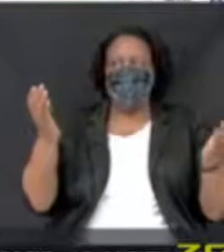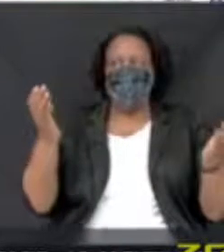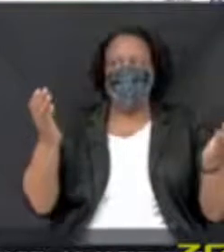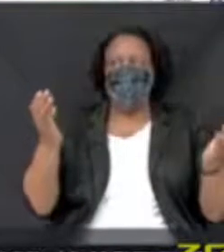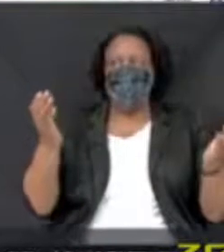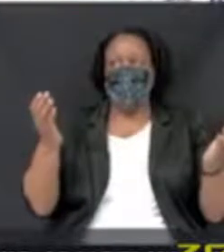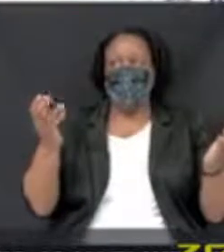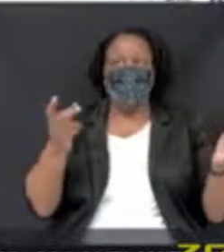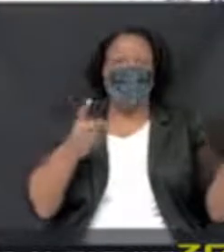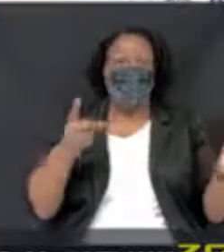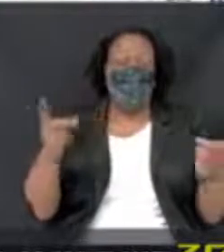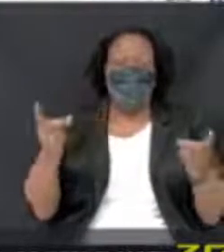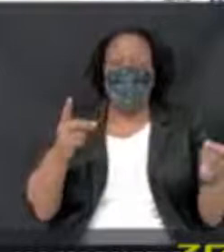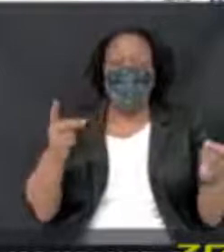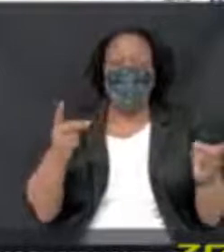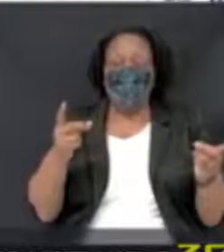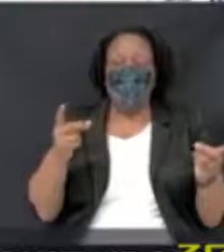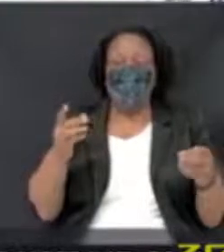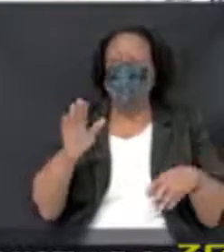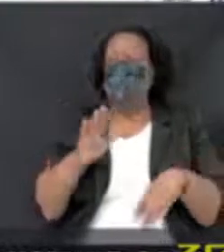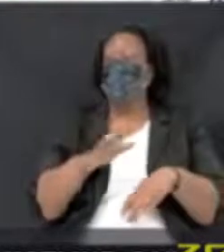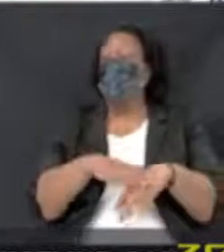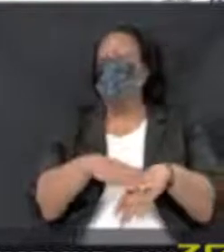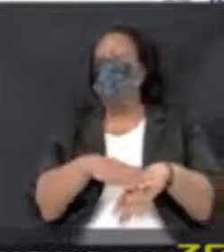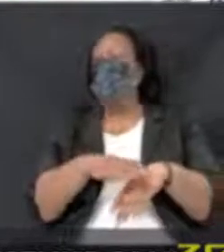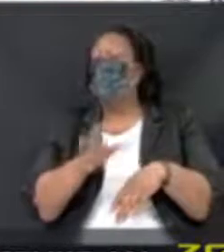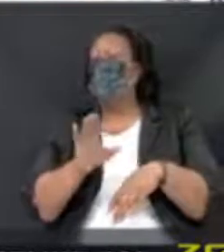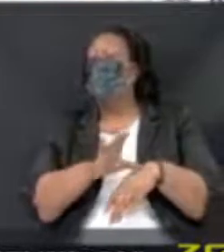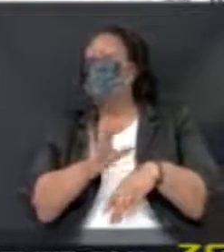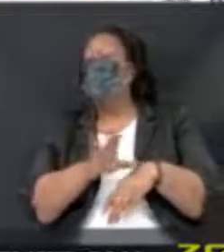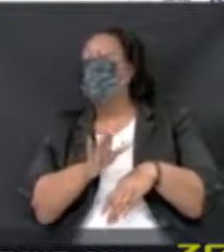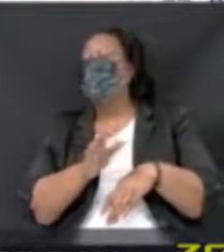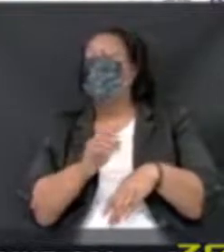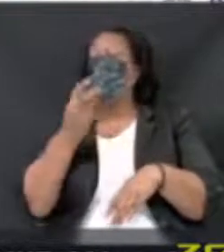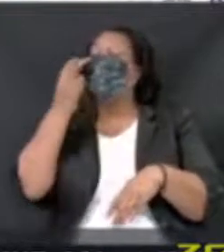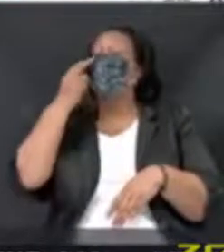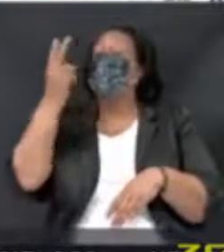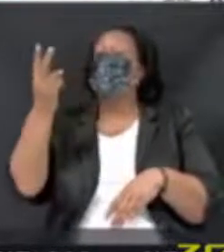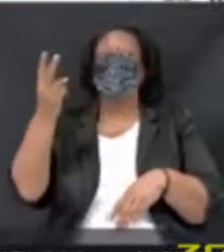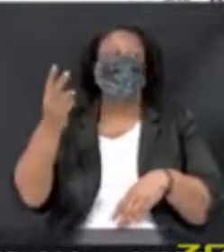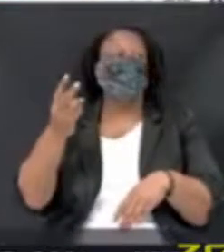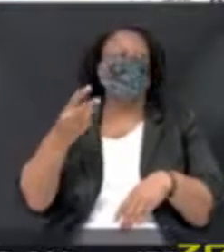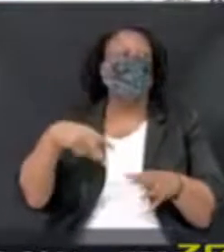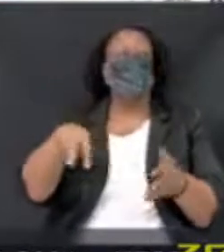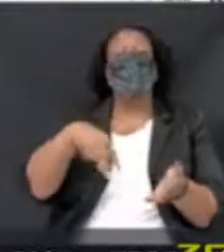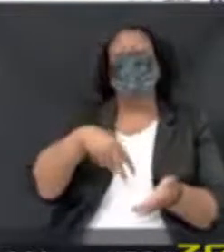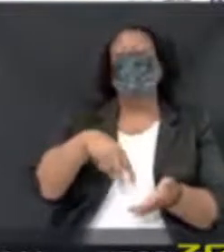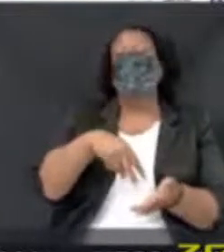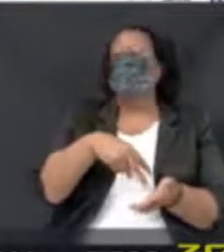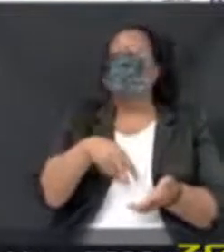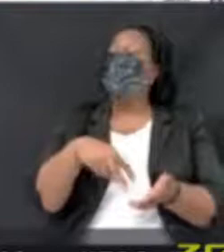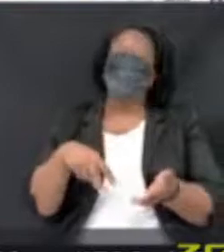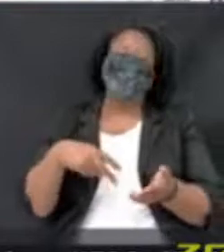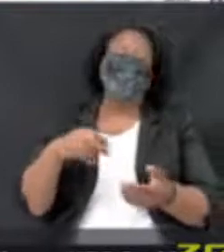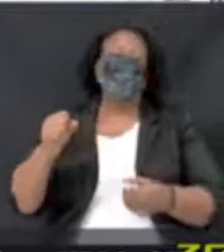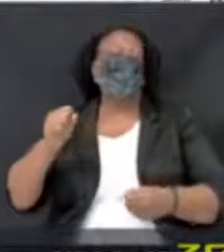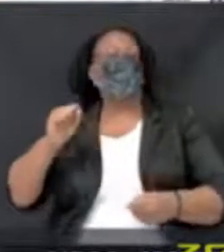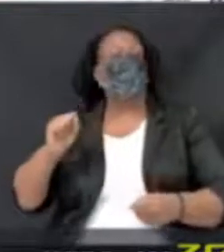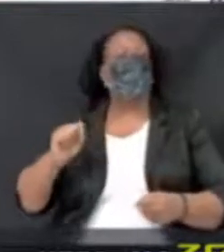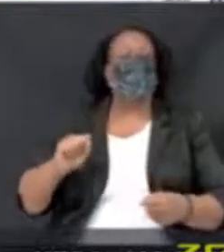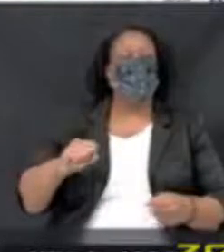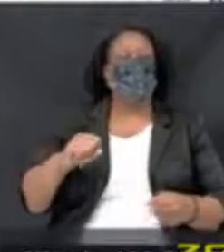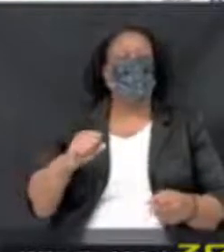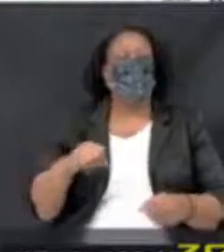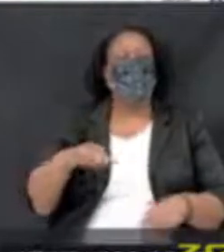beamed virtually, and so you can participate by staying home and looking at it virtually. If you want